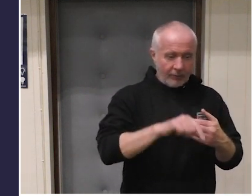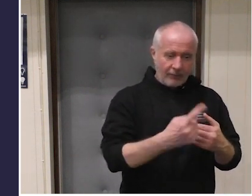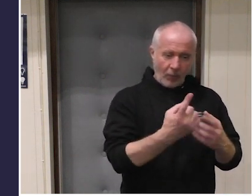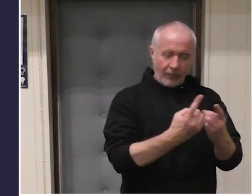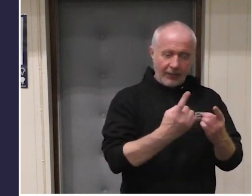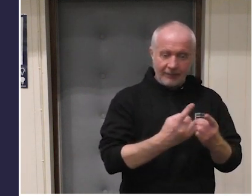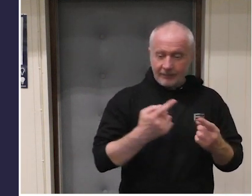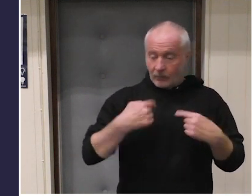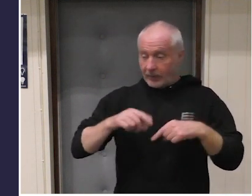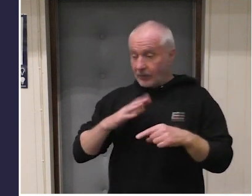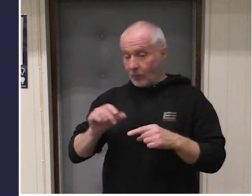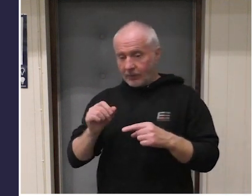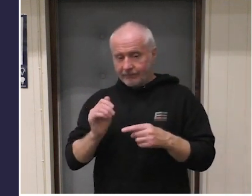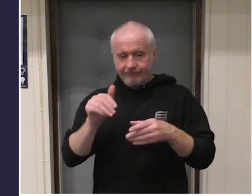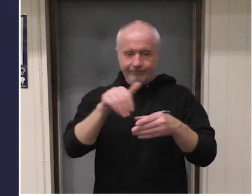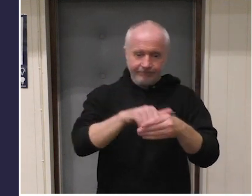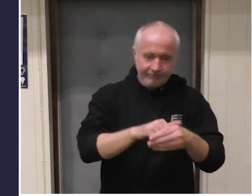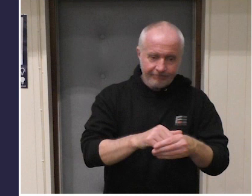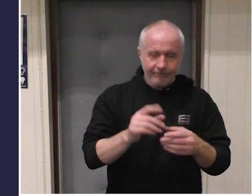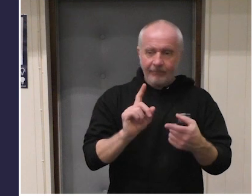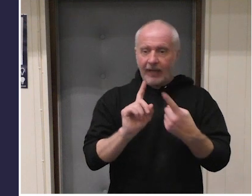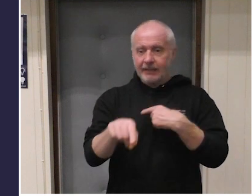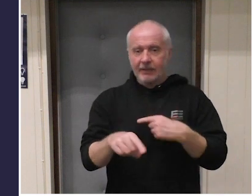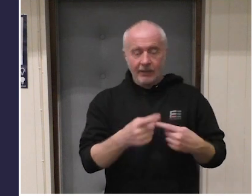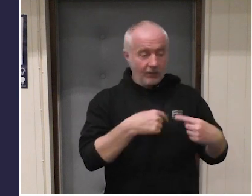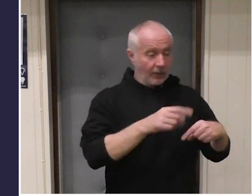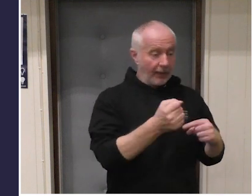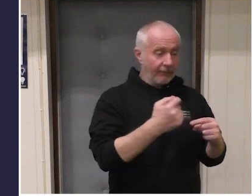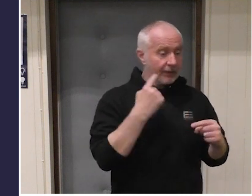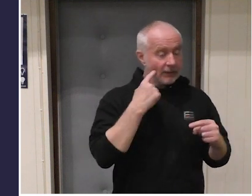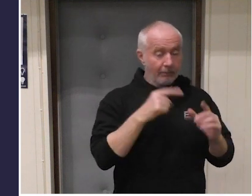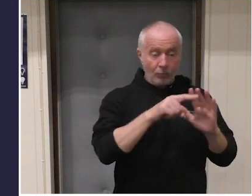answer in, we want the answer to come out of simple rules.